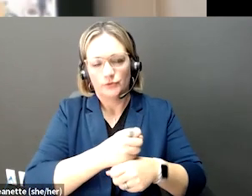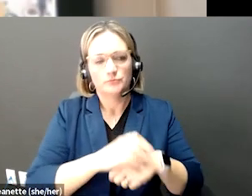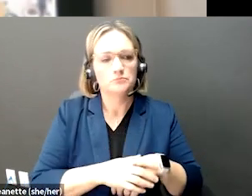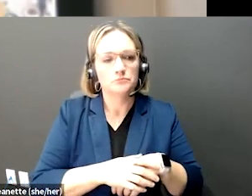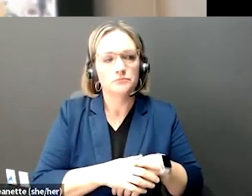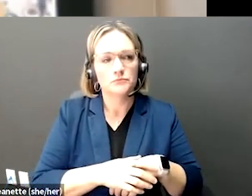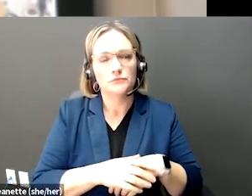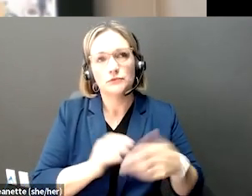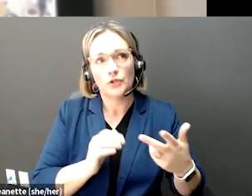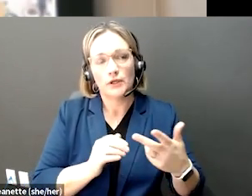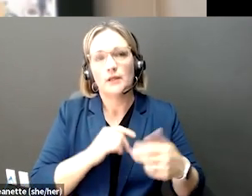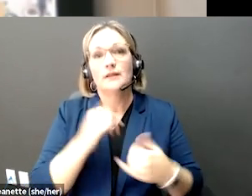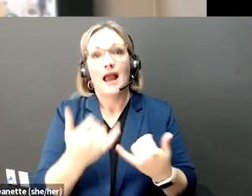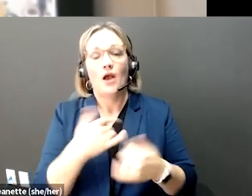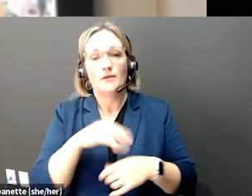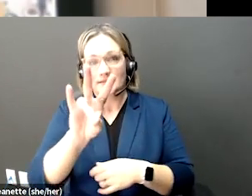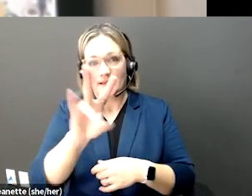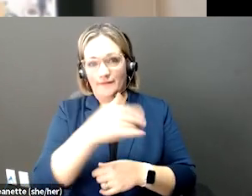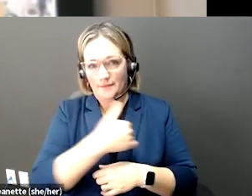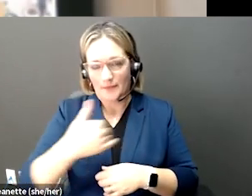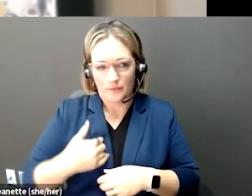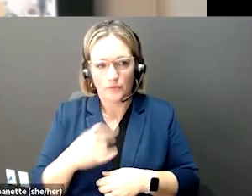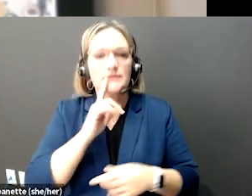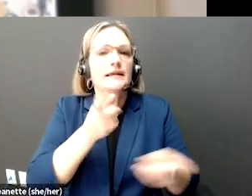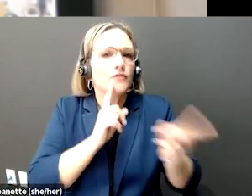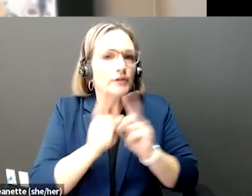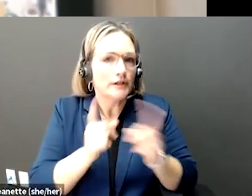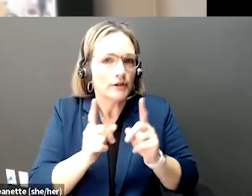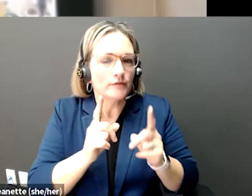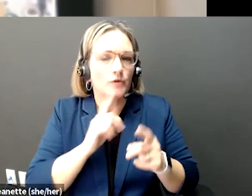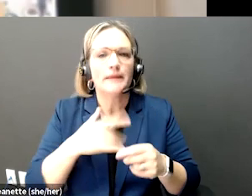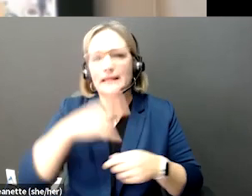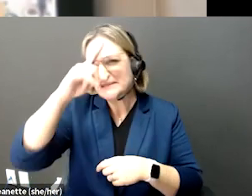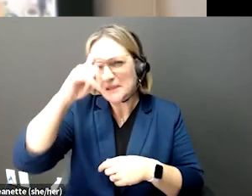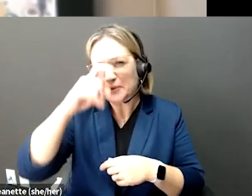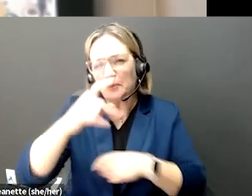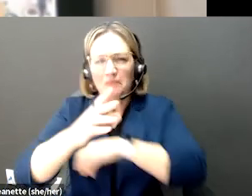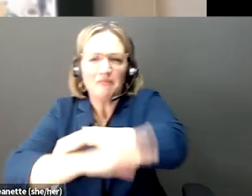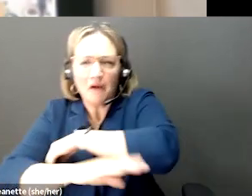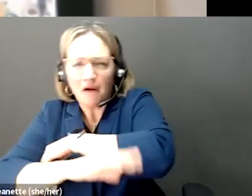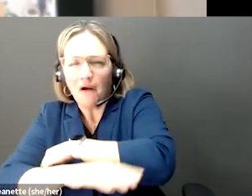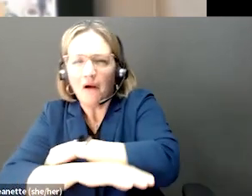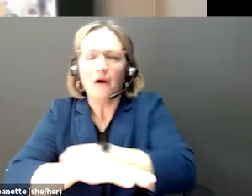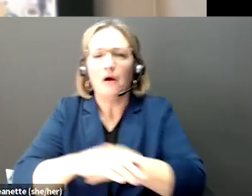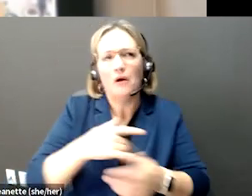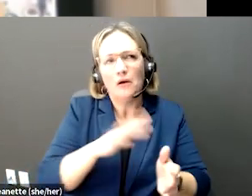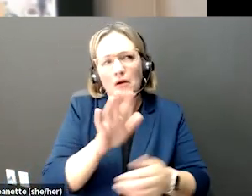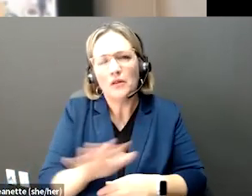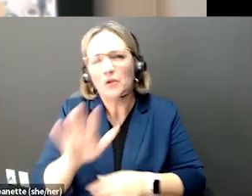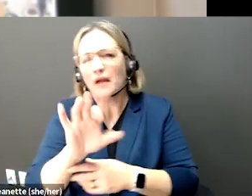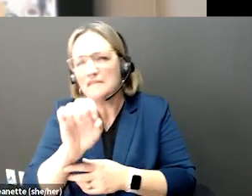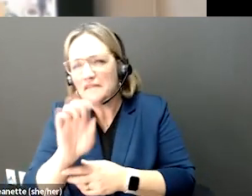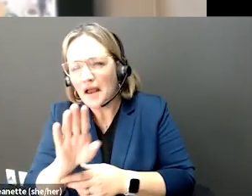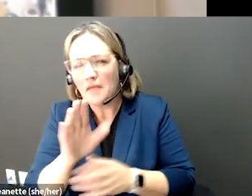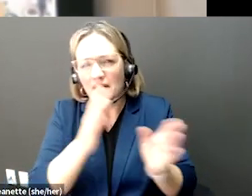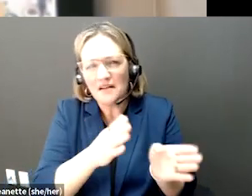7 members for interviews. These interviews happen at the end of summer or early fall, midterm, around February,